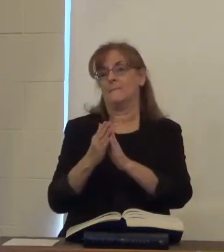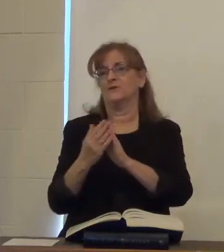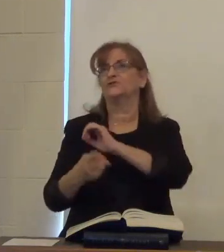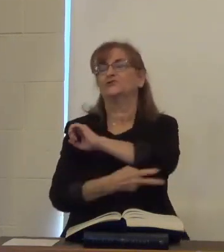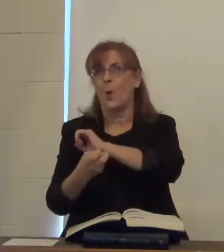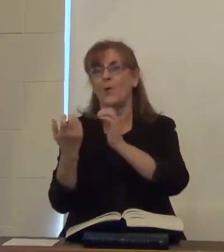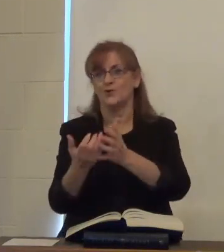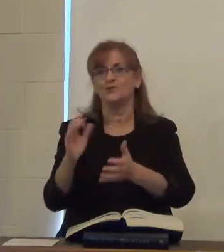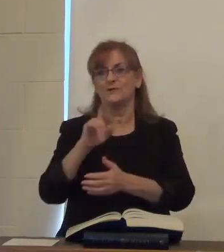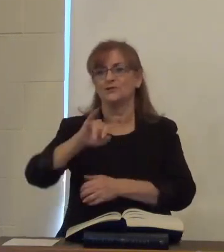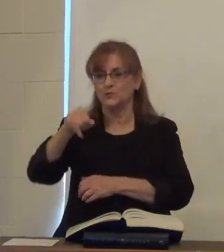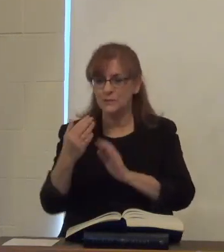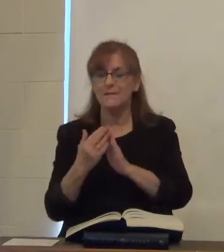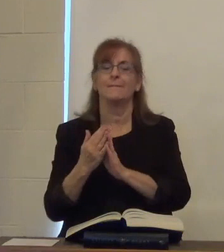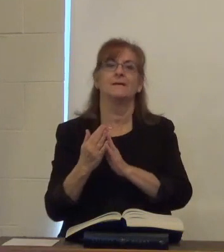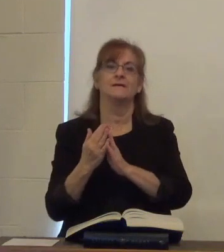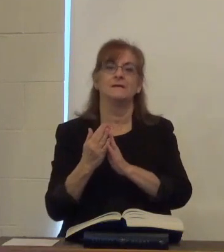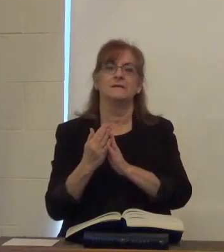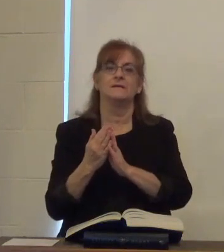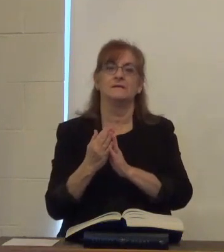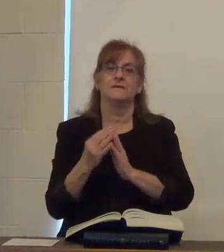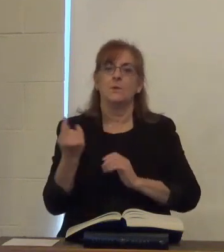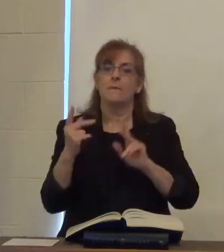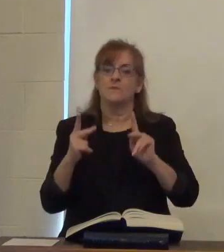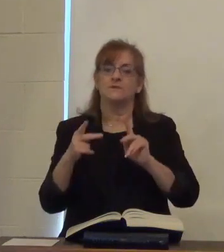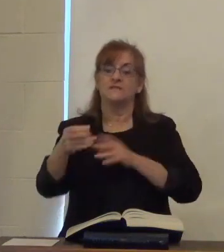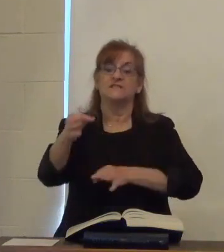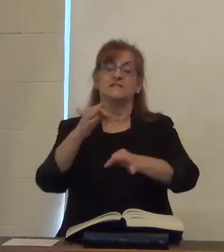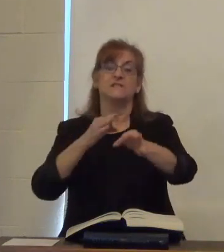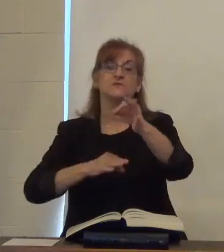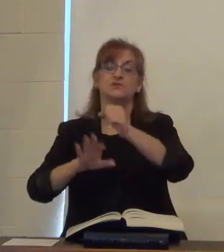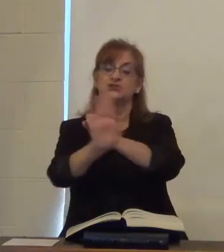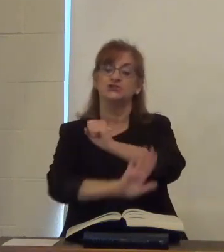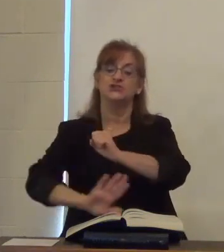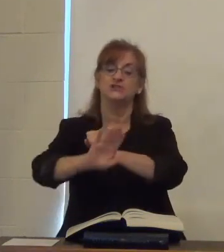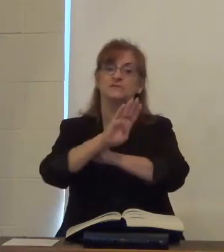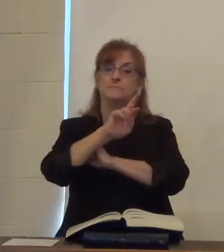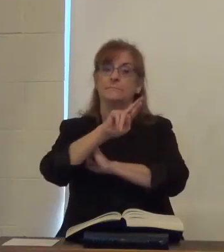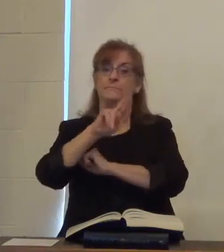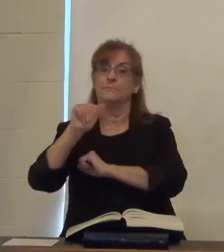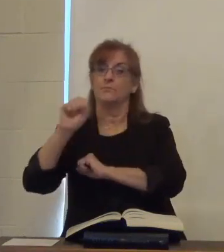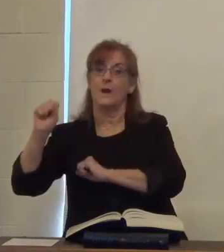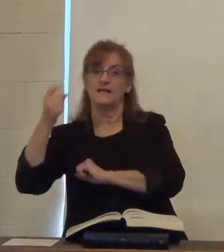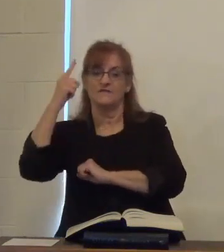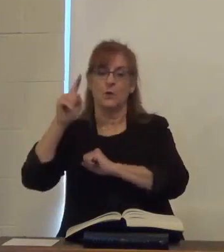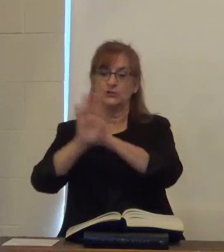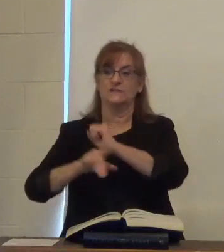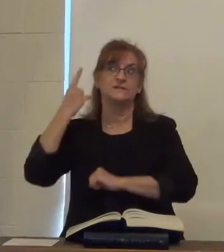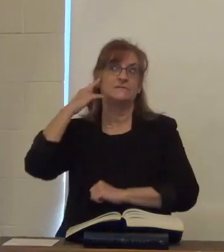the treasures in Jerusalem, Rehoboam substituted shields of brass for Solomon's shields of